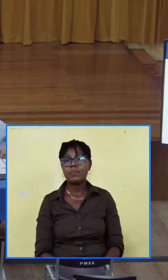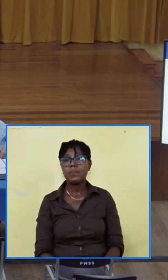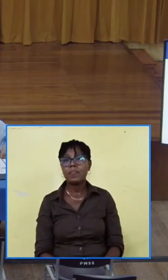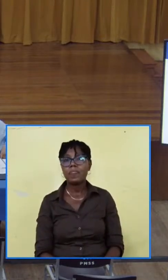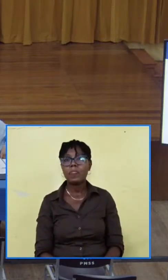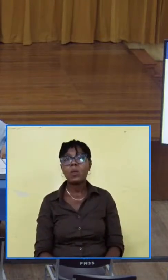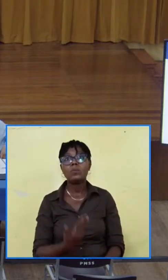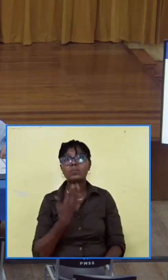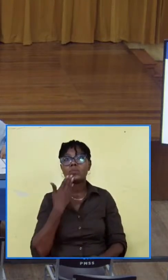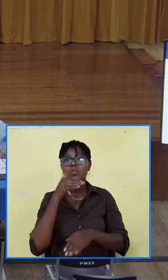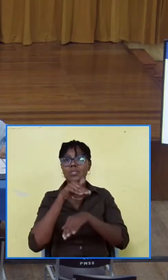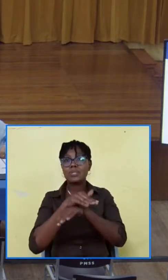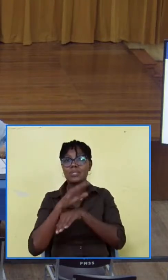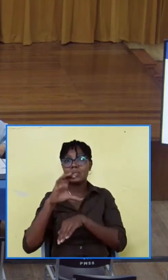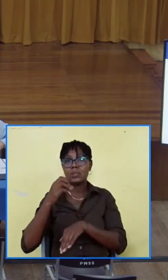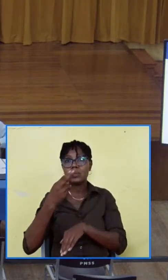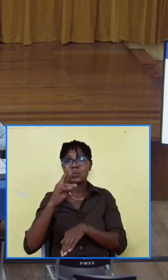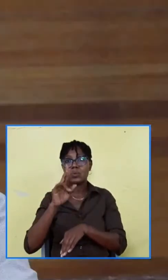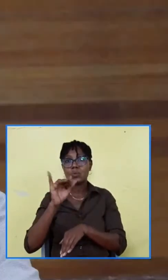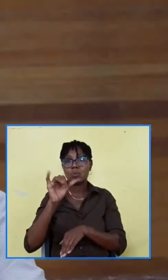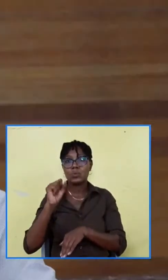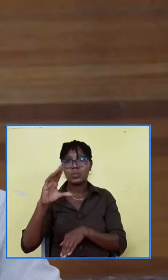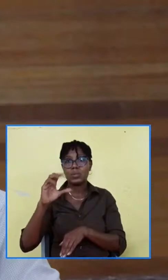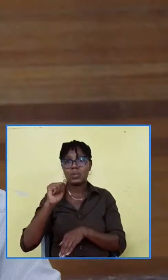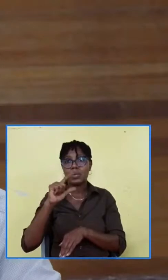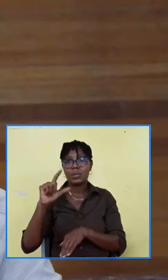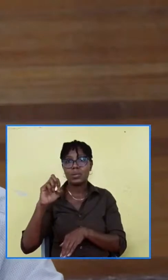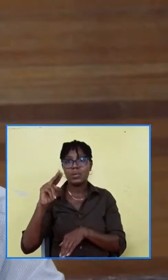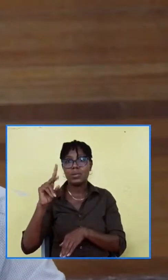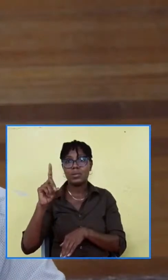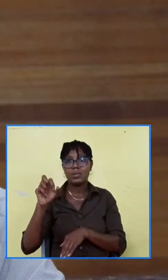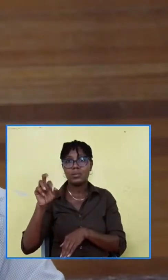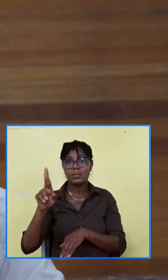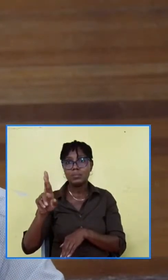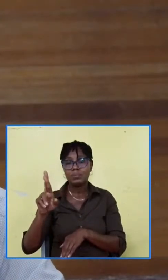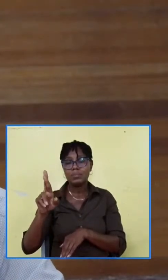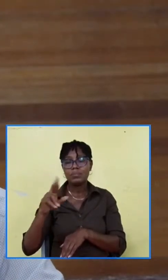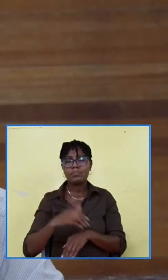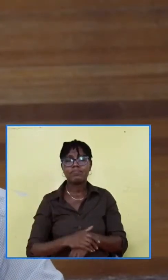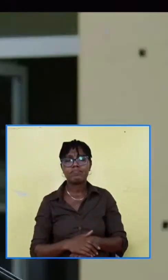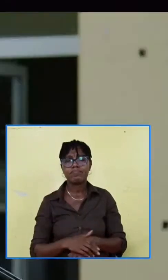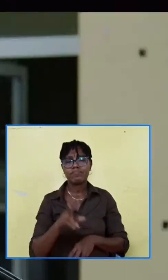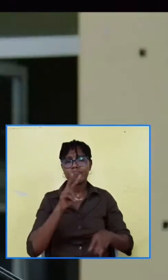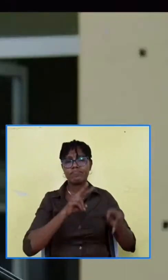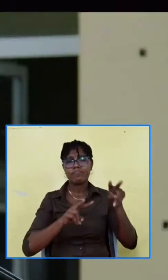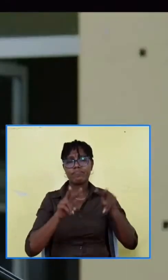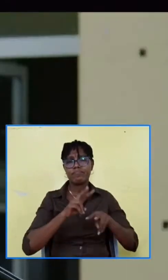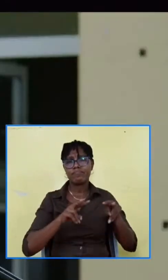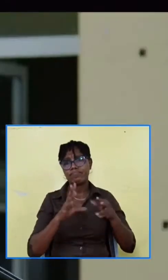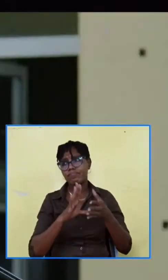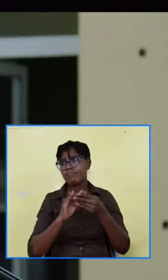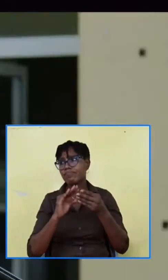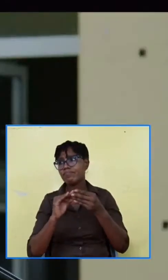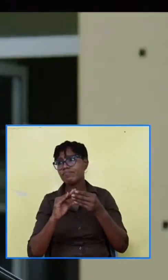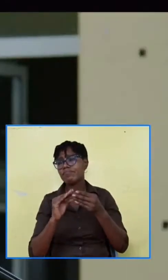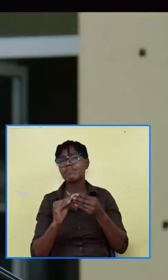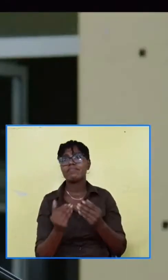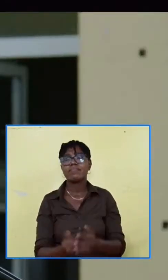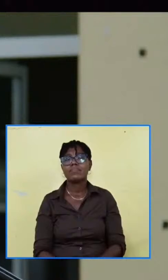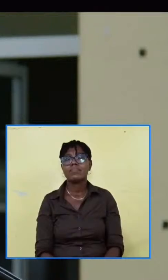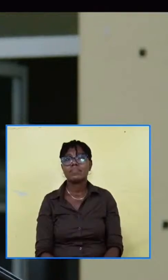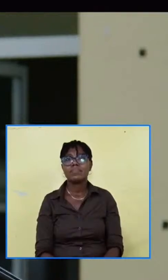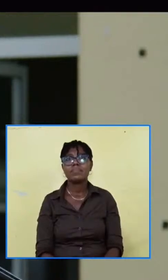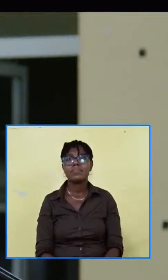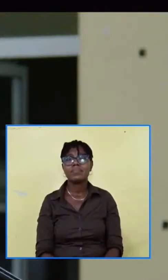Hey, good evening. Name is Chris Callender. Just a couple observations.